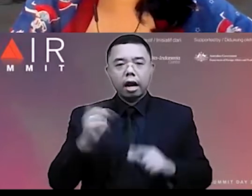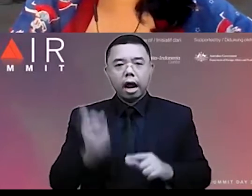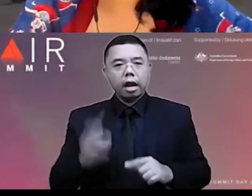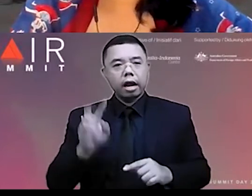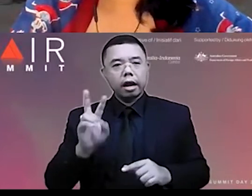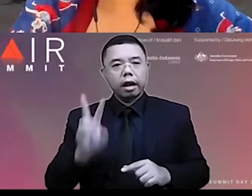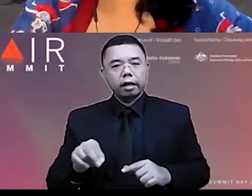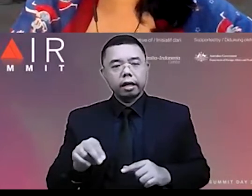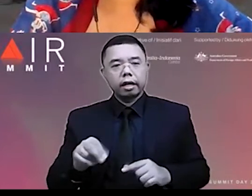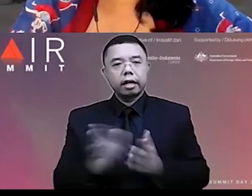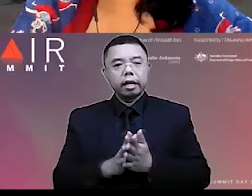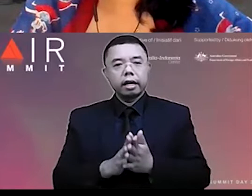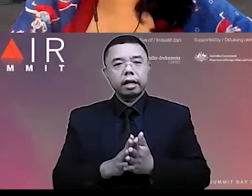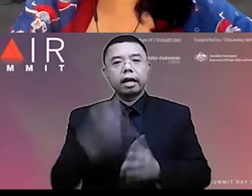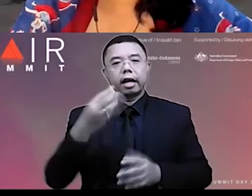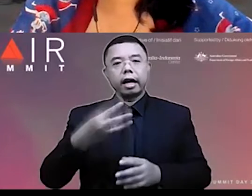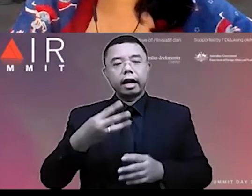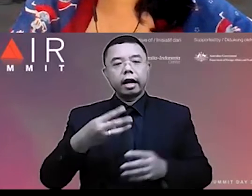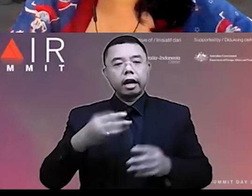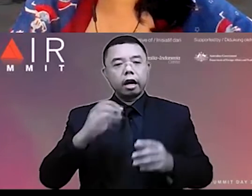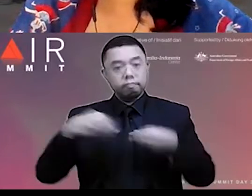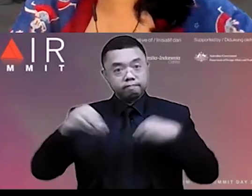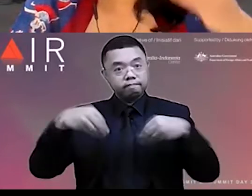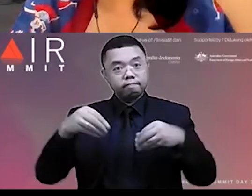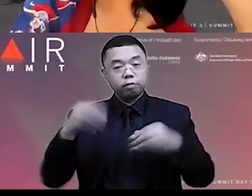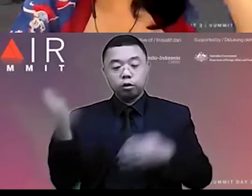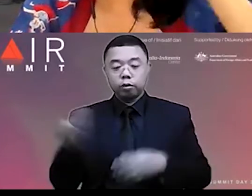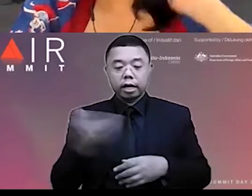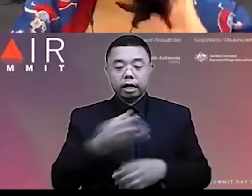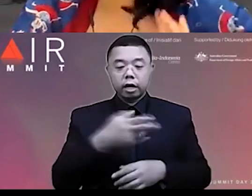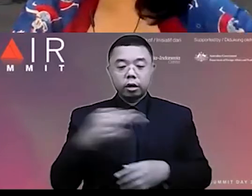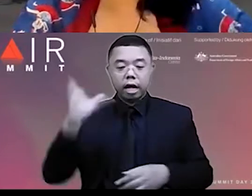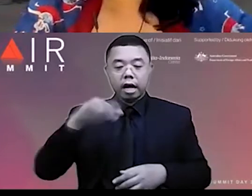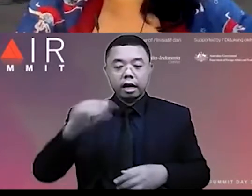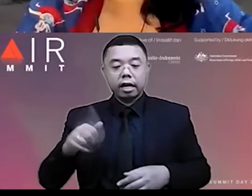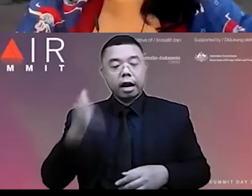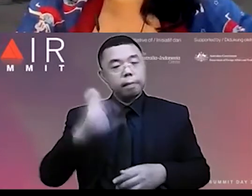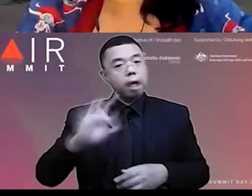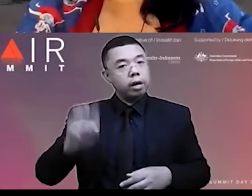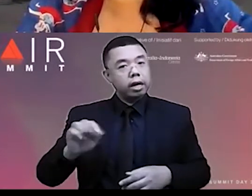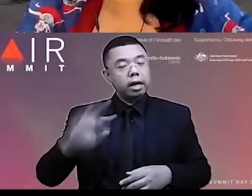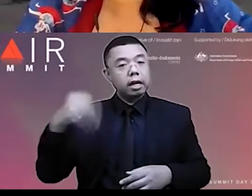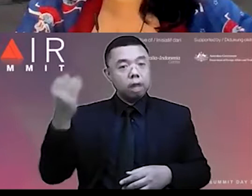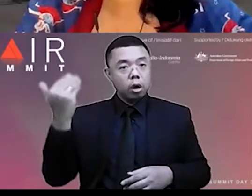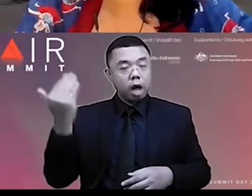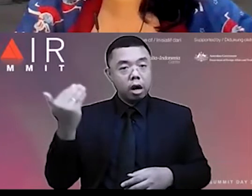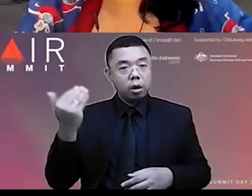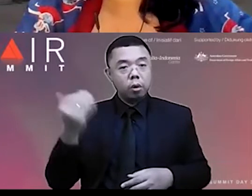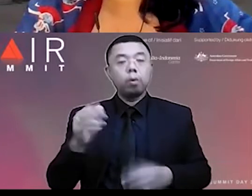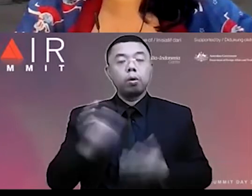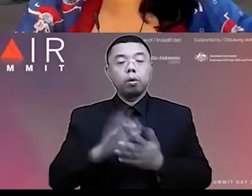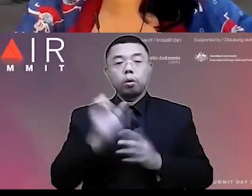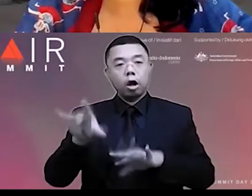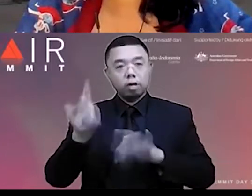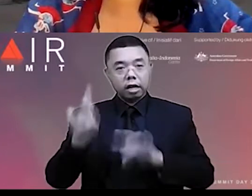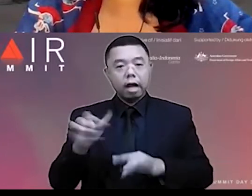today, and has, of course, recently, well, last year, moved to Australia. So she's got some great insights to share as well. And finally, we are